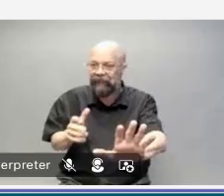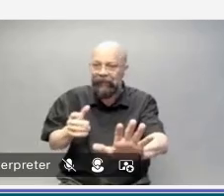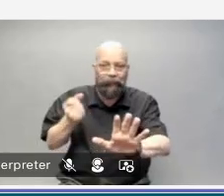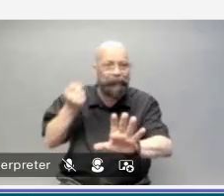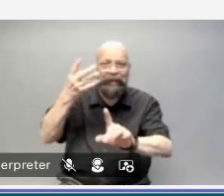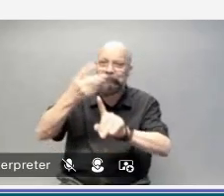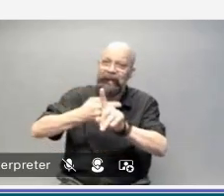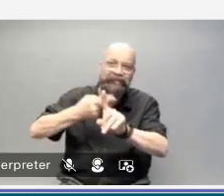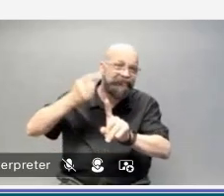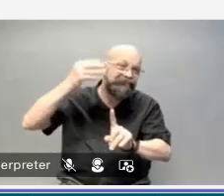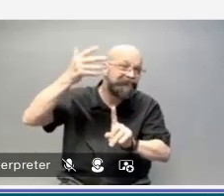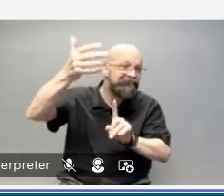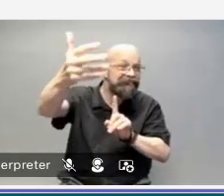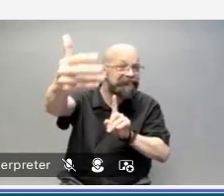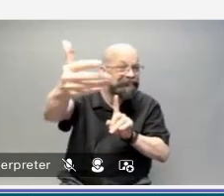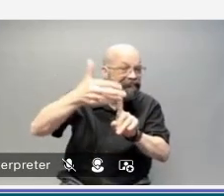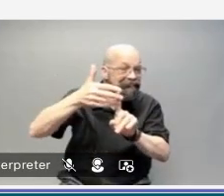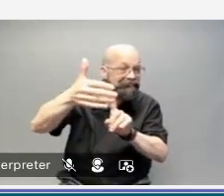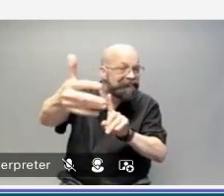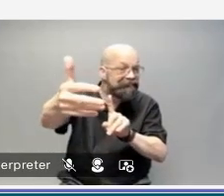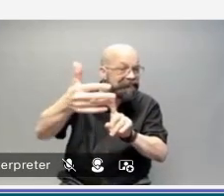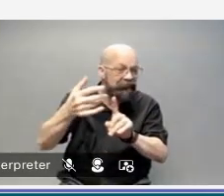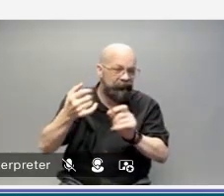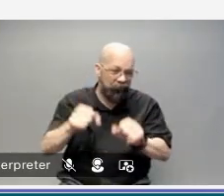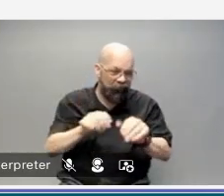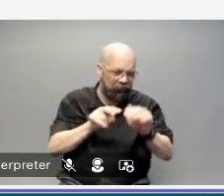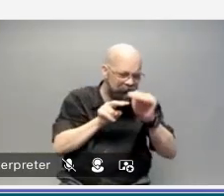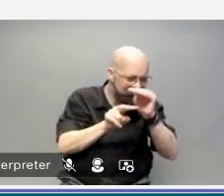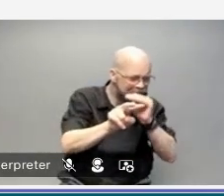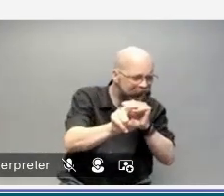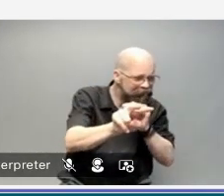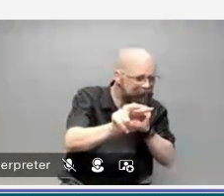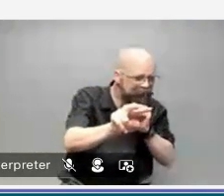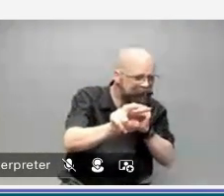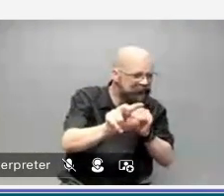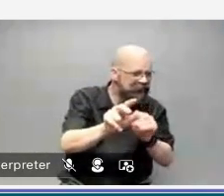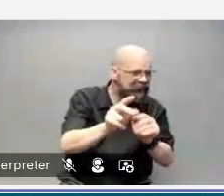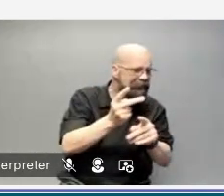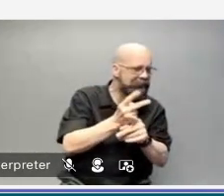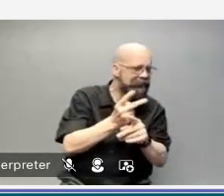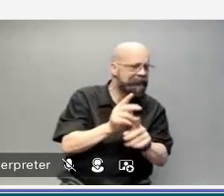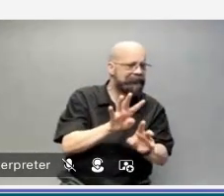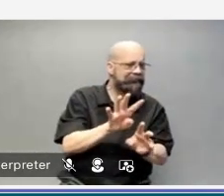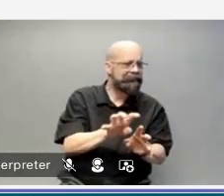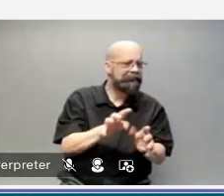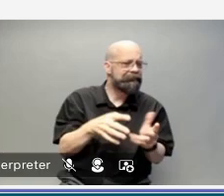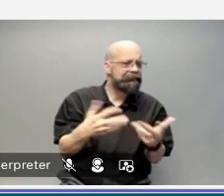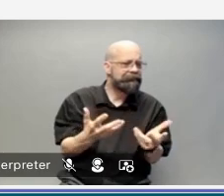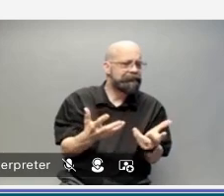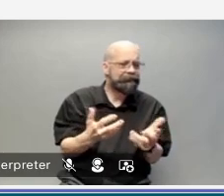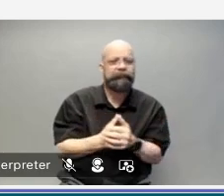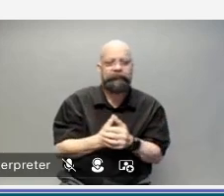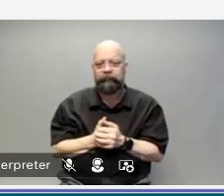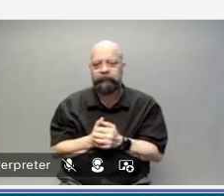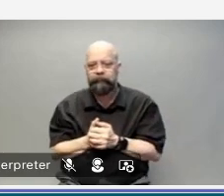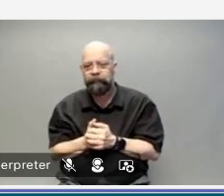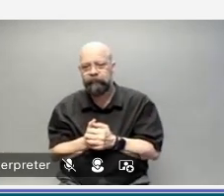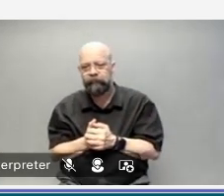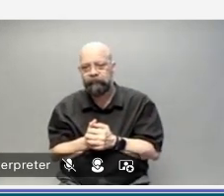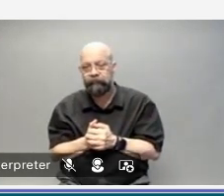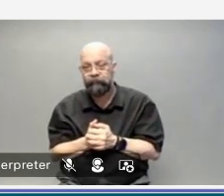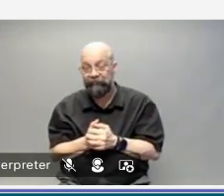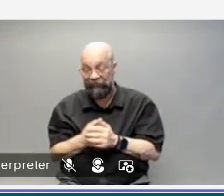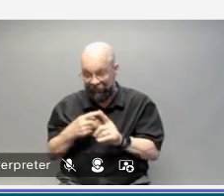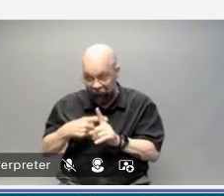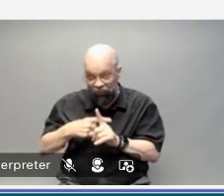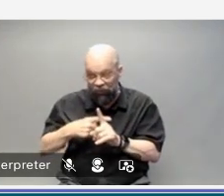but that is certainly one of the wild cards that we're looking at. Also, it is going to be hotter this